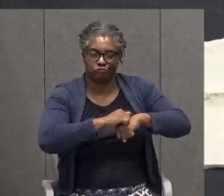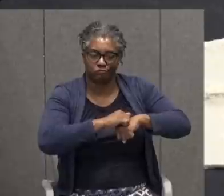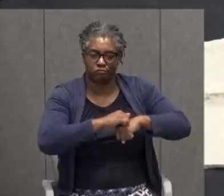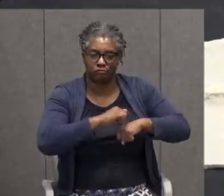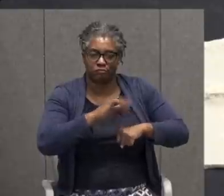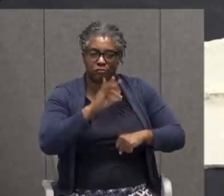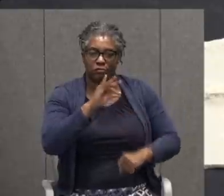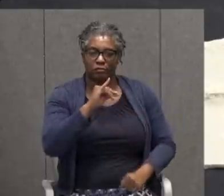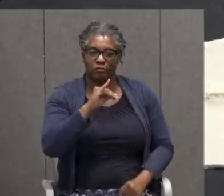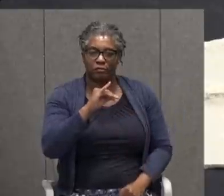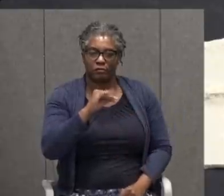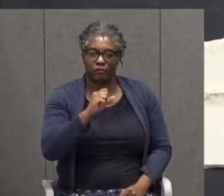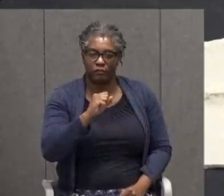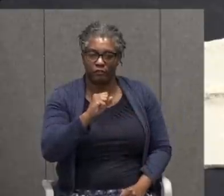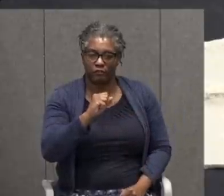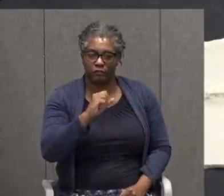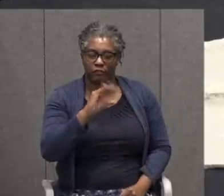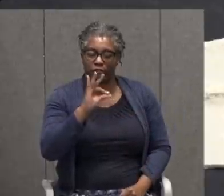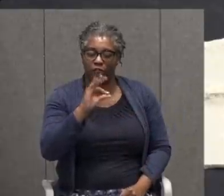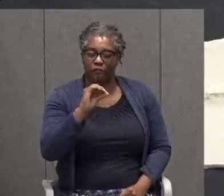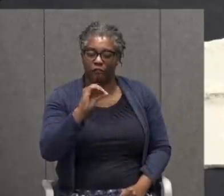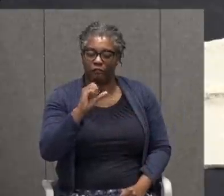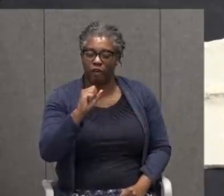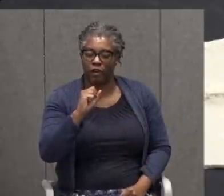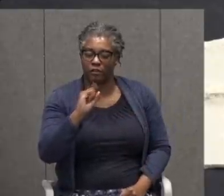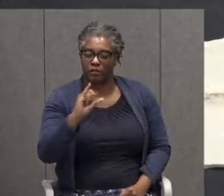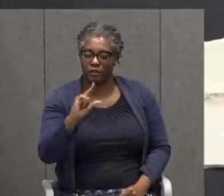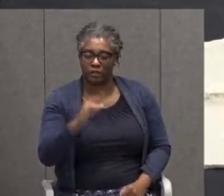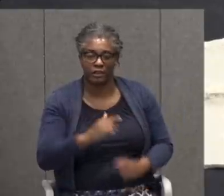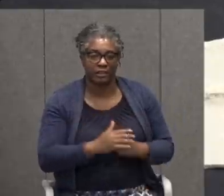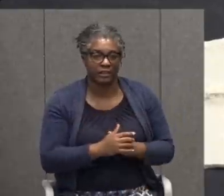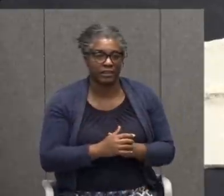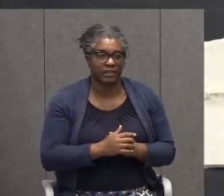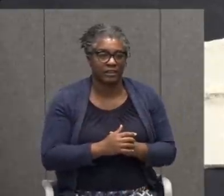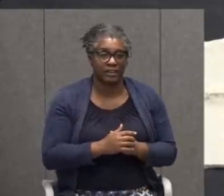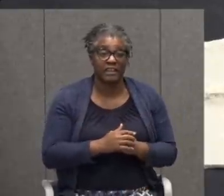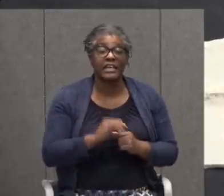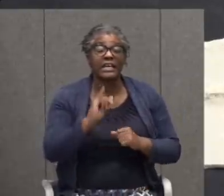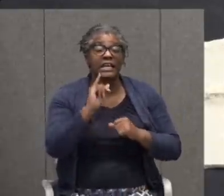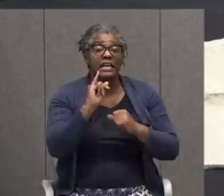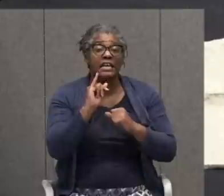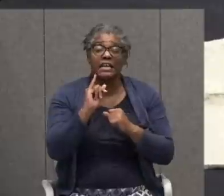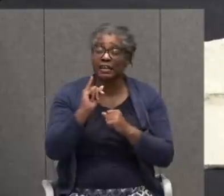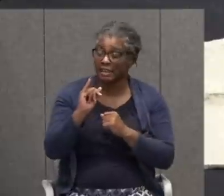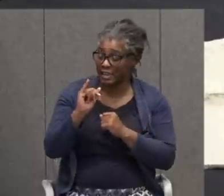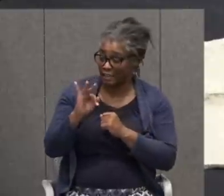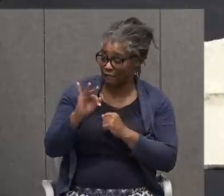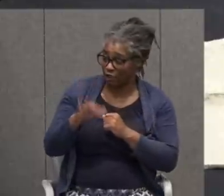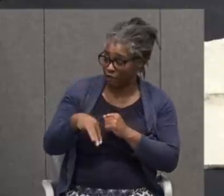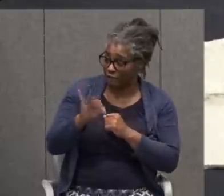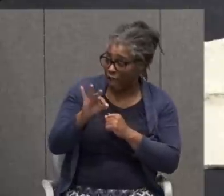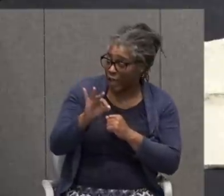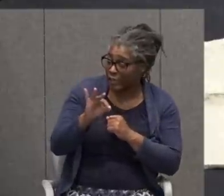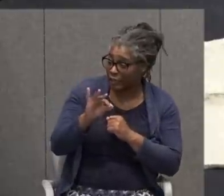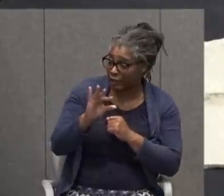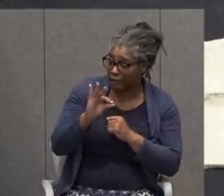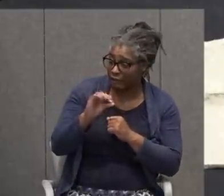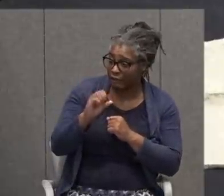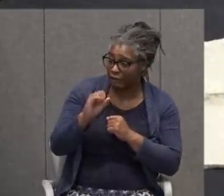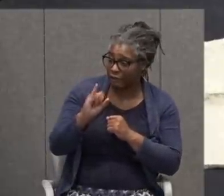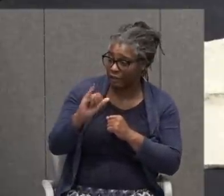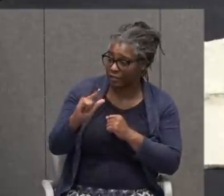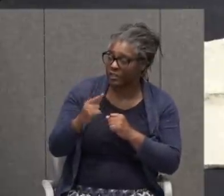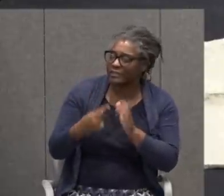find a fossil, it might not be the whole thing. It might be a piece of something, and that's still a treasure, right? Remember